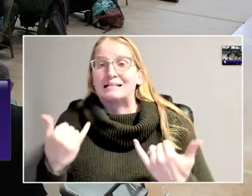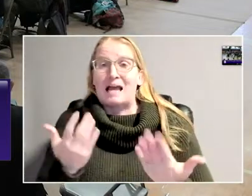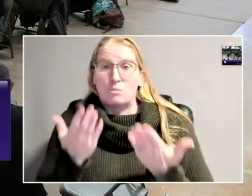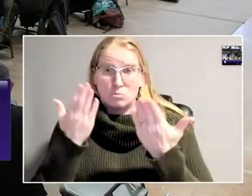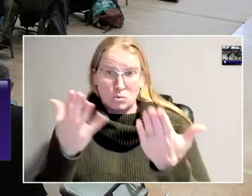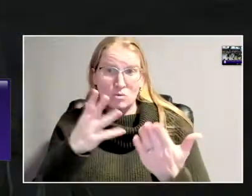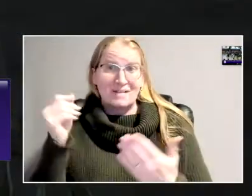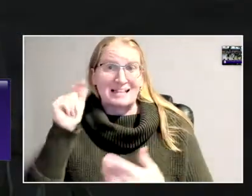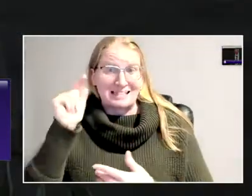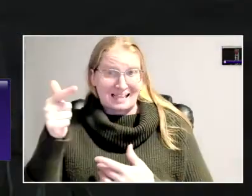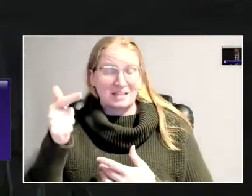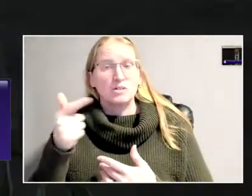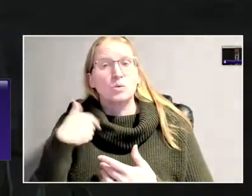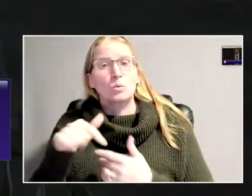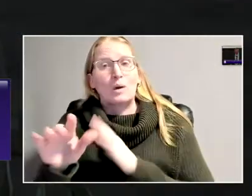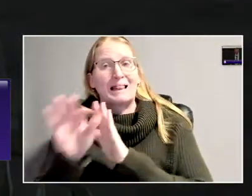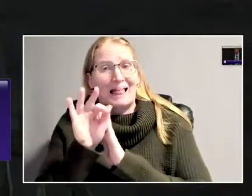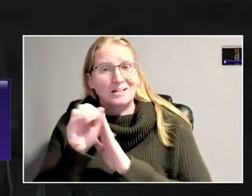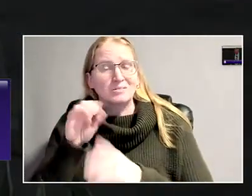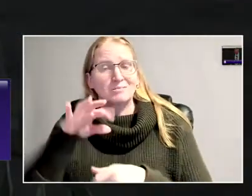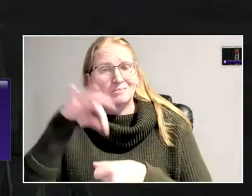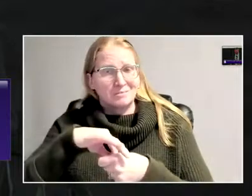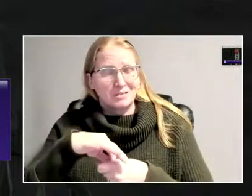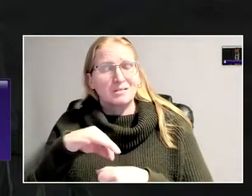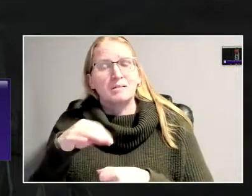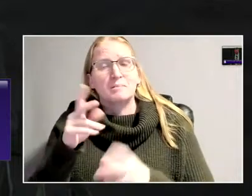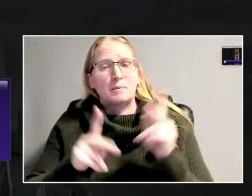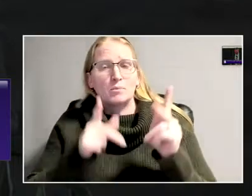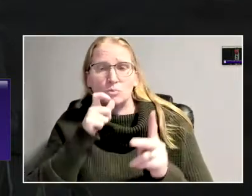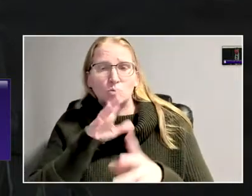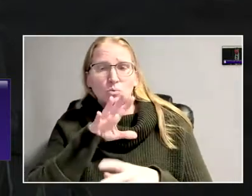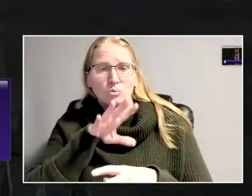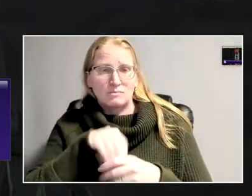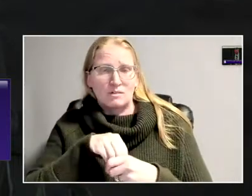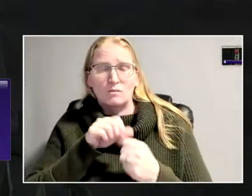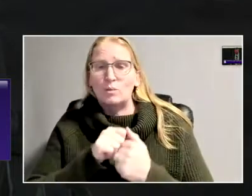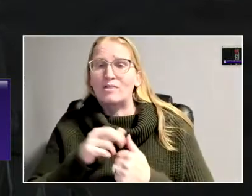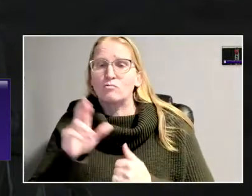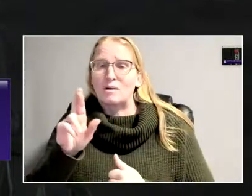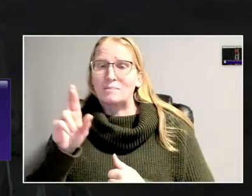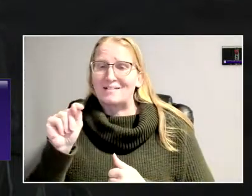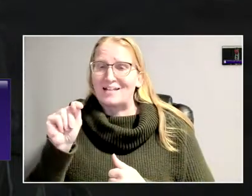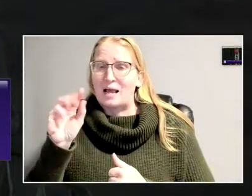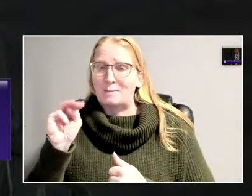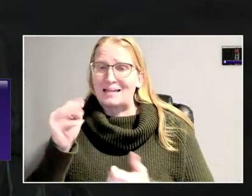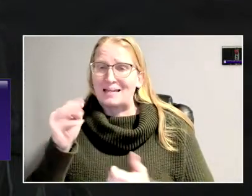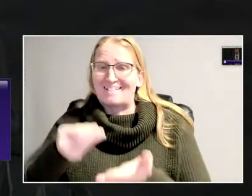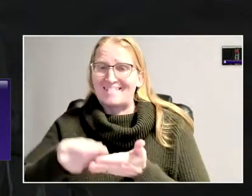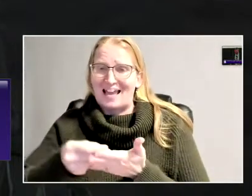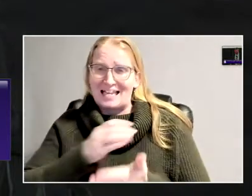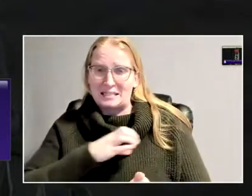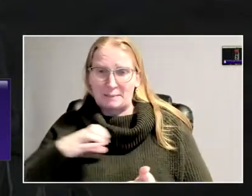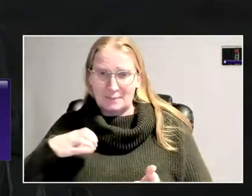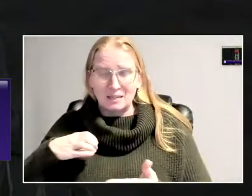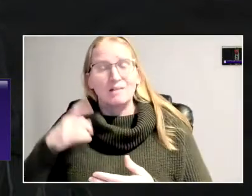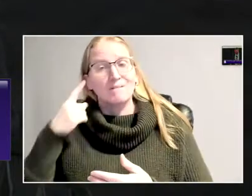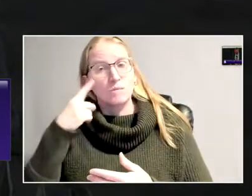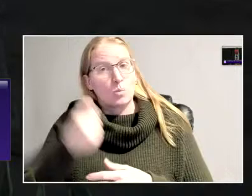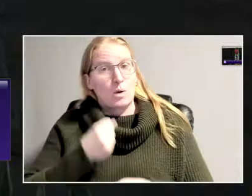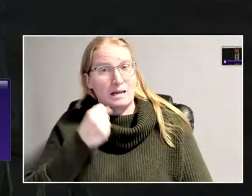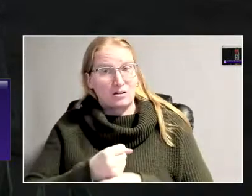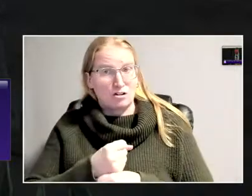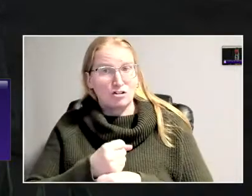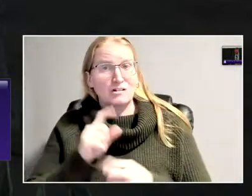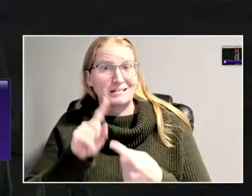or appoint representatives to serve on the representative town meeting finance committee for a term of one year until the